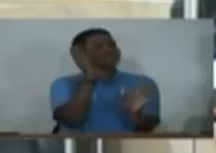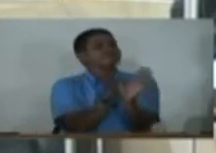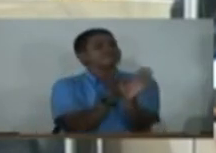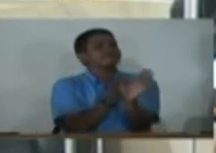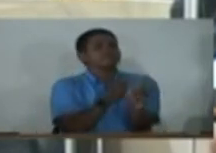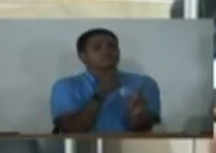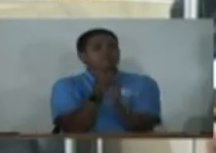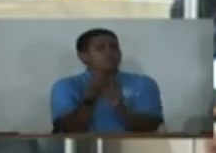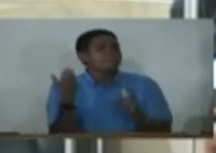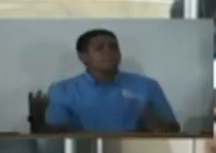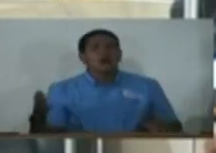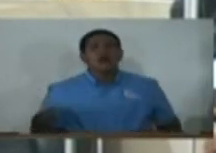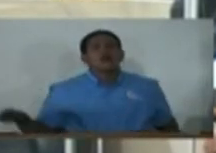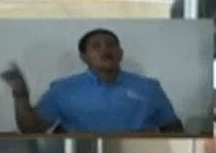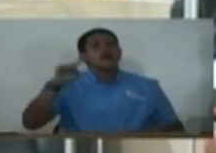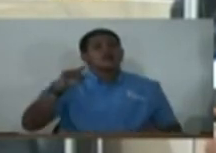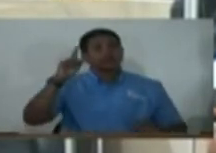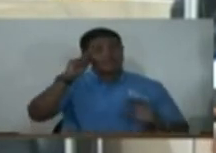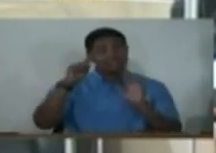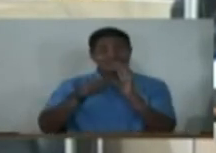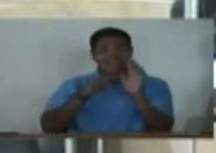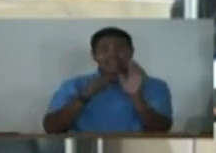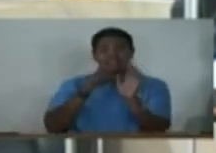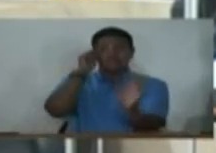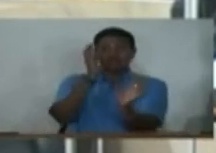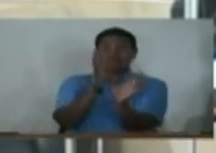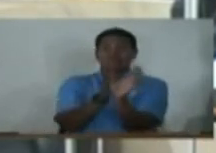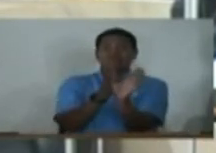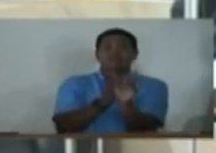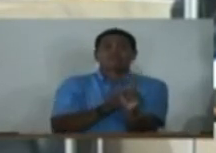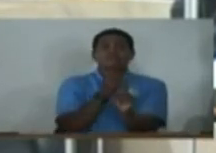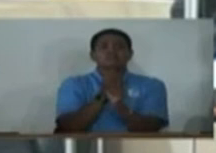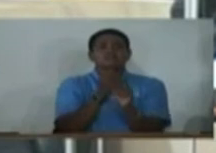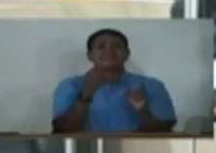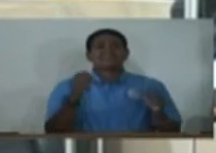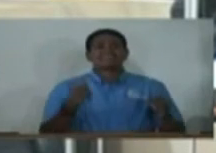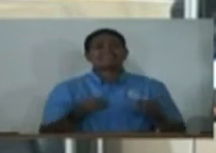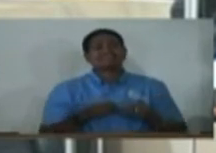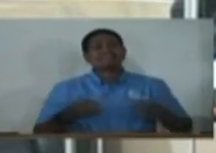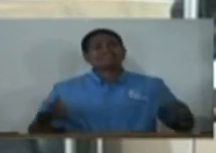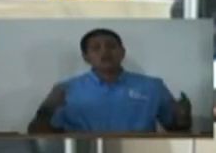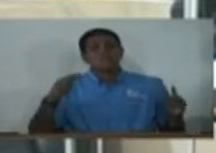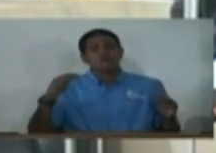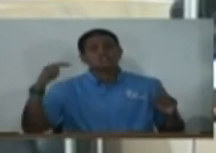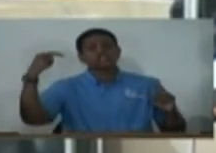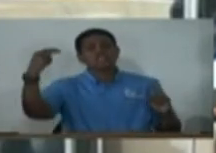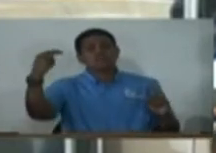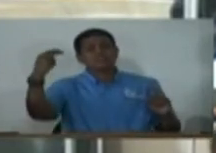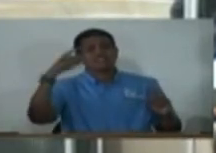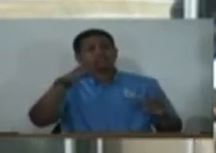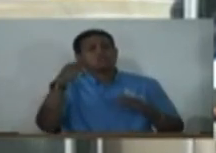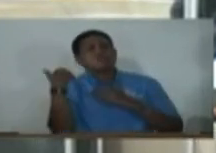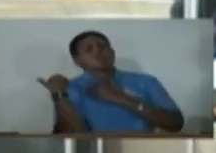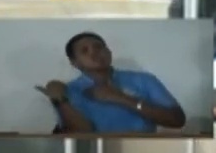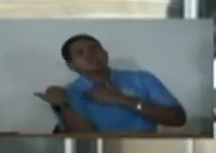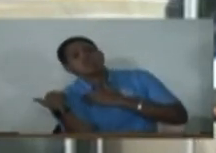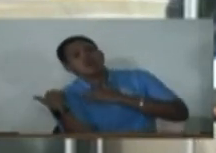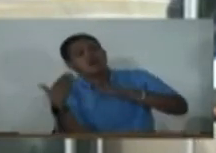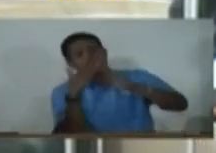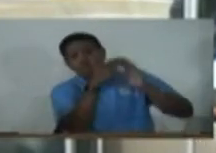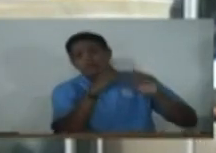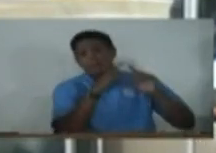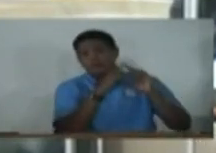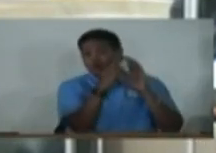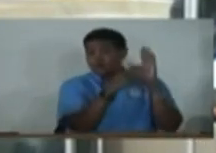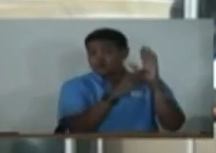negative psychological impact has been exacerbated by the perception that the burdens of restrictions and the